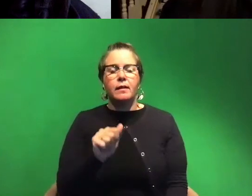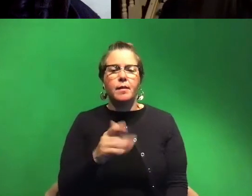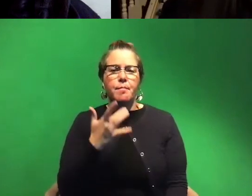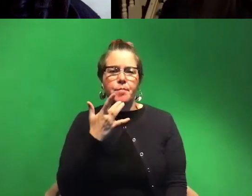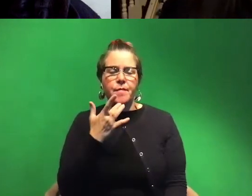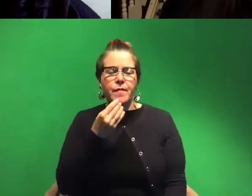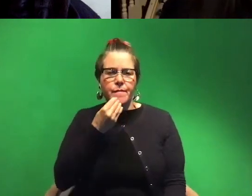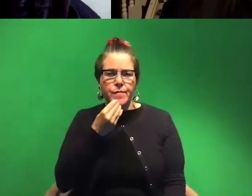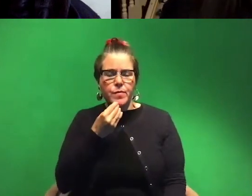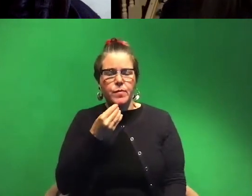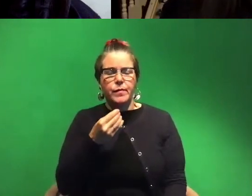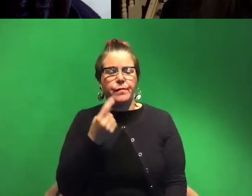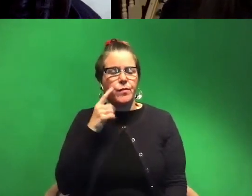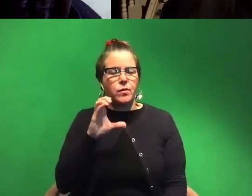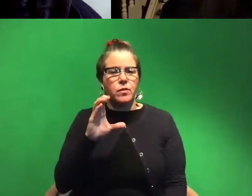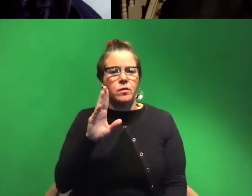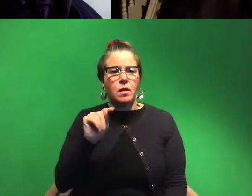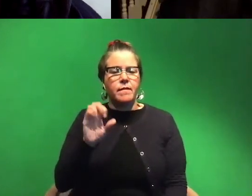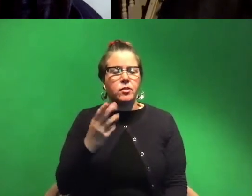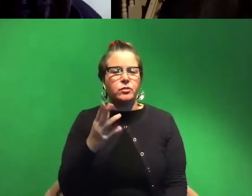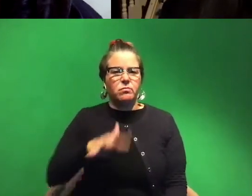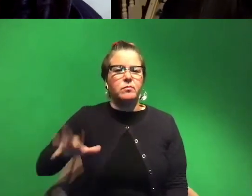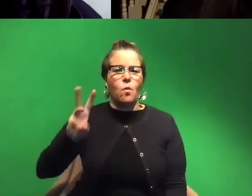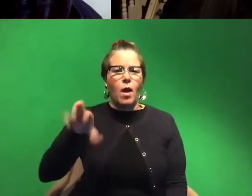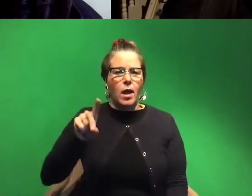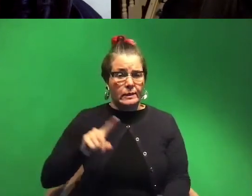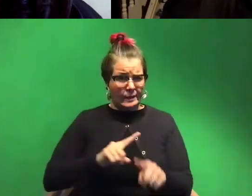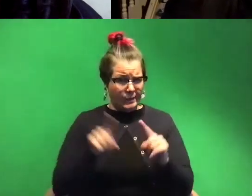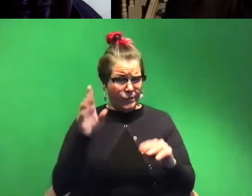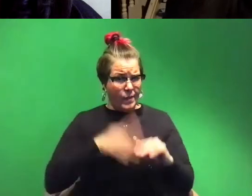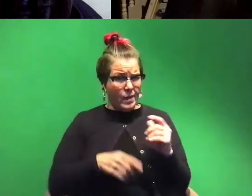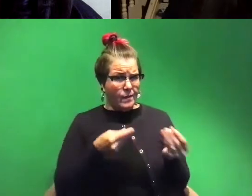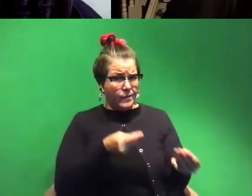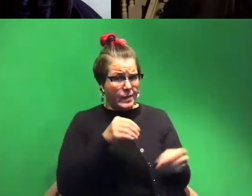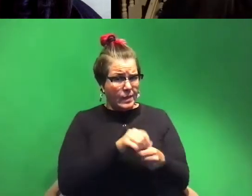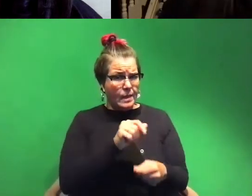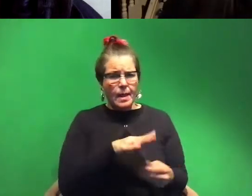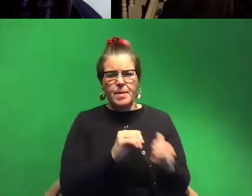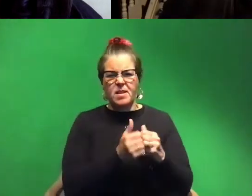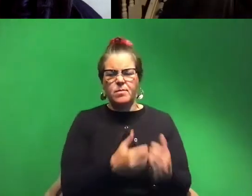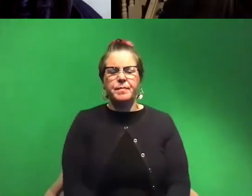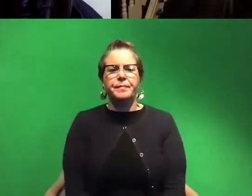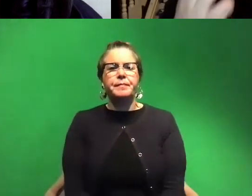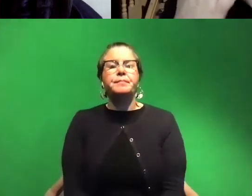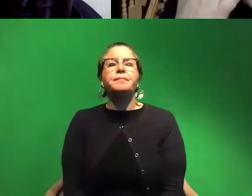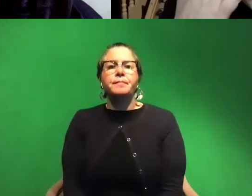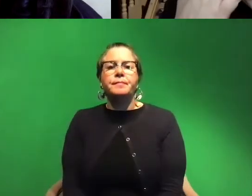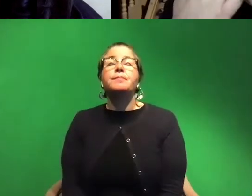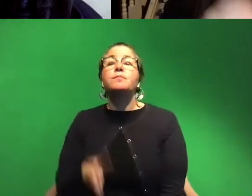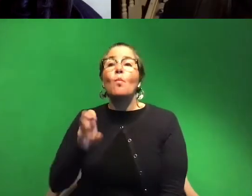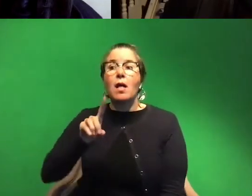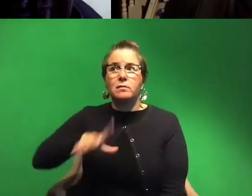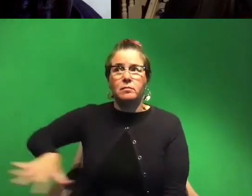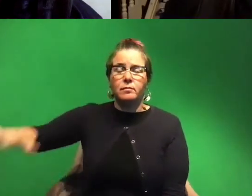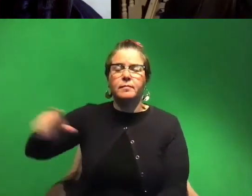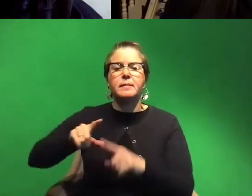food of cuttlefish in the wild, and how does that differ from the food that they might eat in the lab? So in the wild, it depends